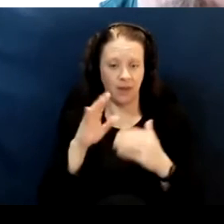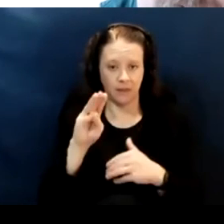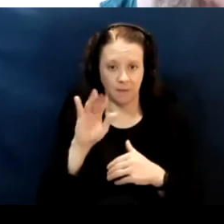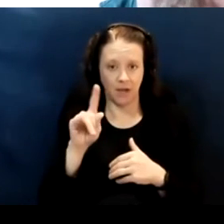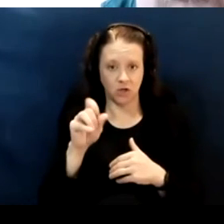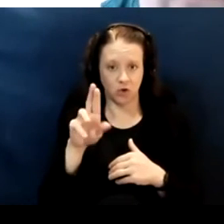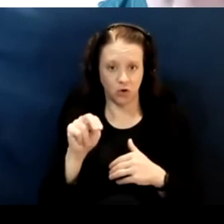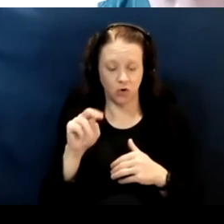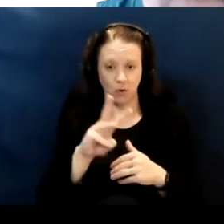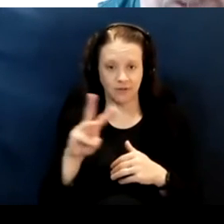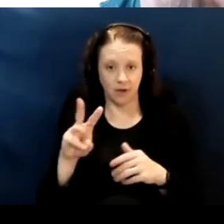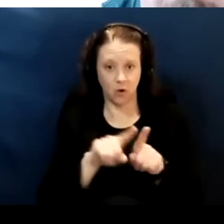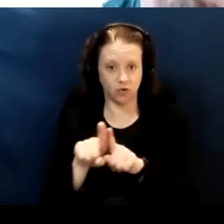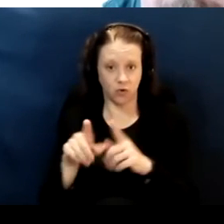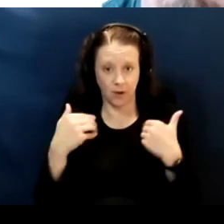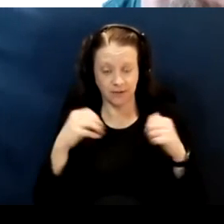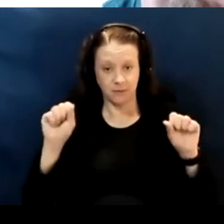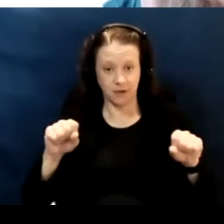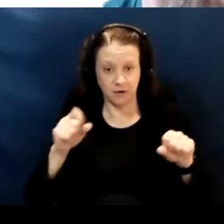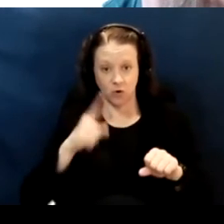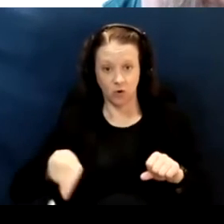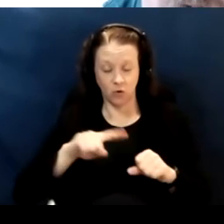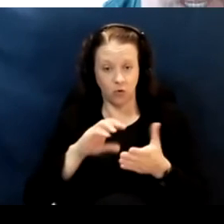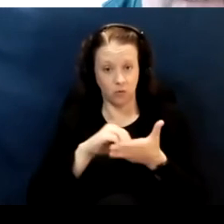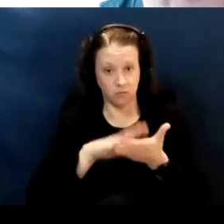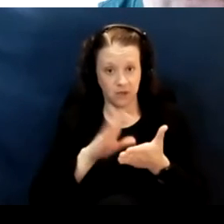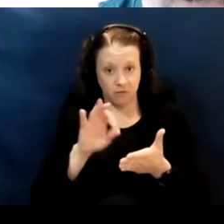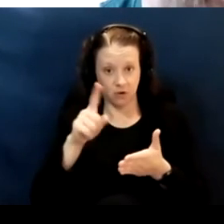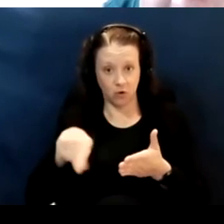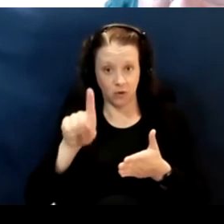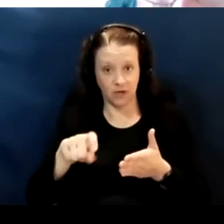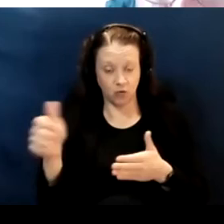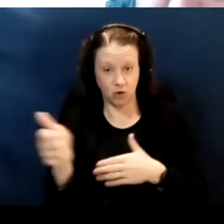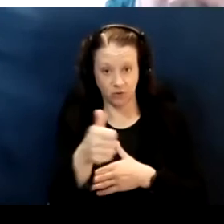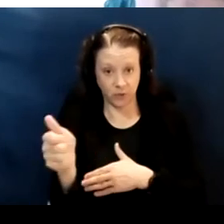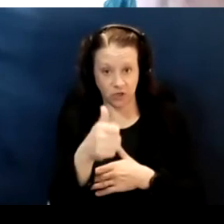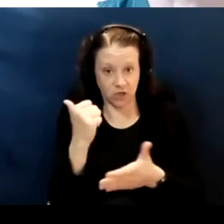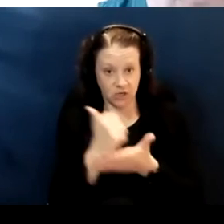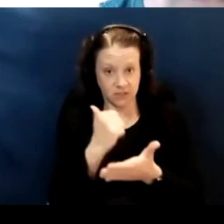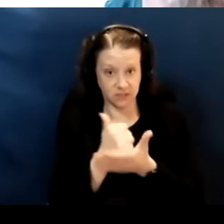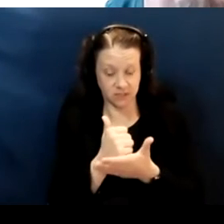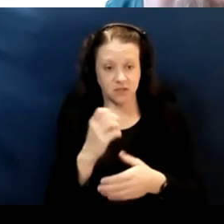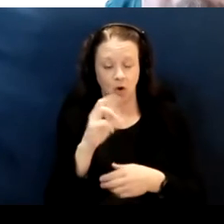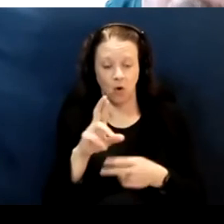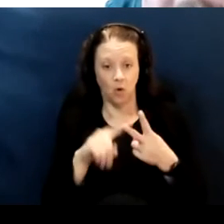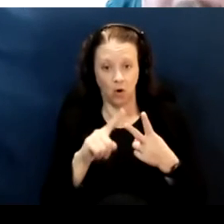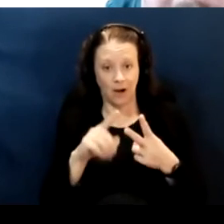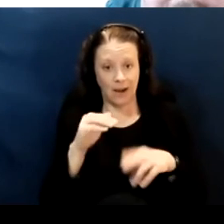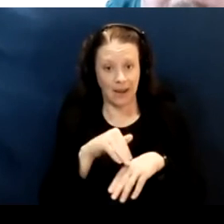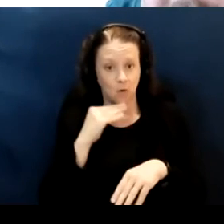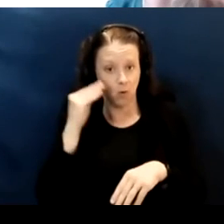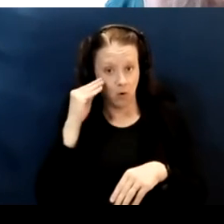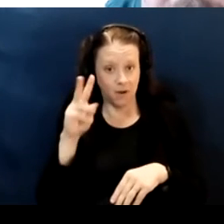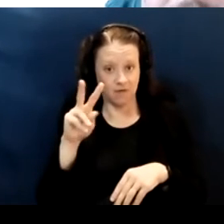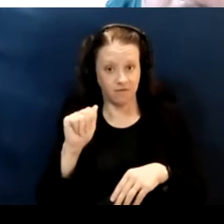also does have the ability for you to indicate if you need transportation assistance or at-home